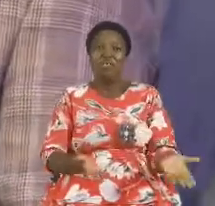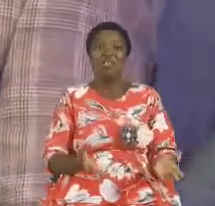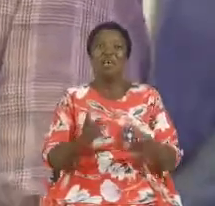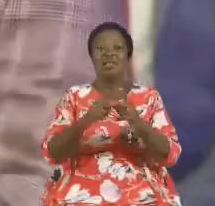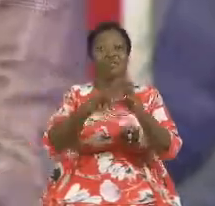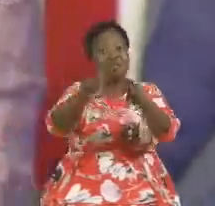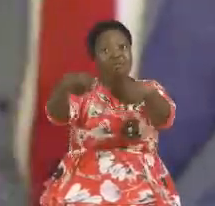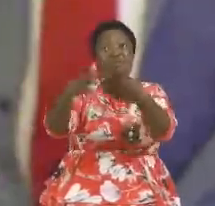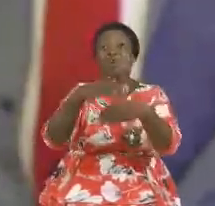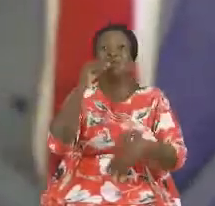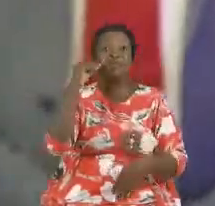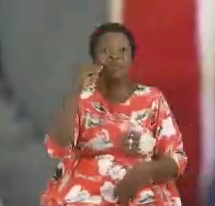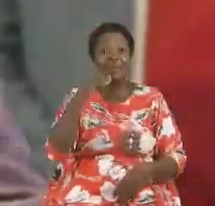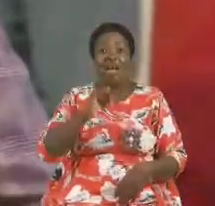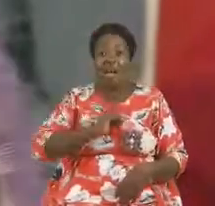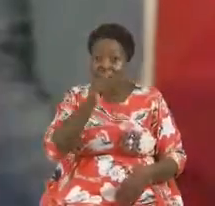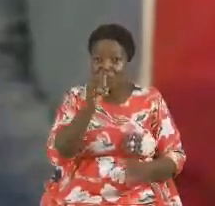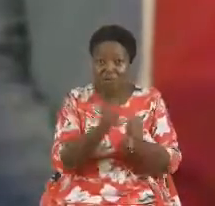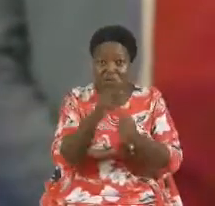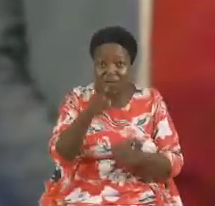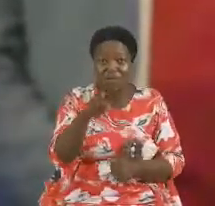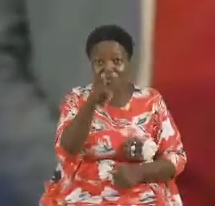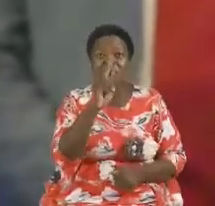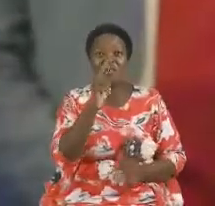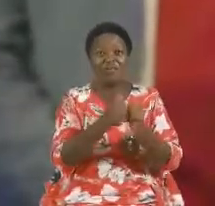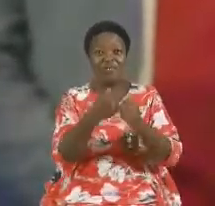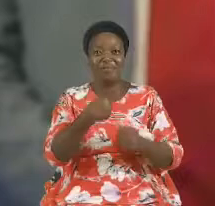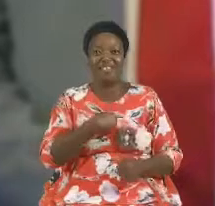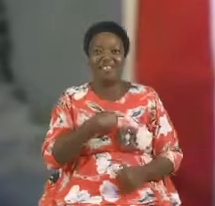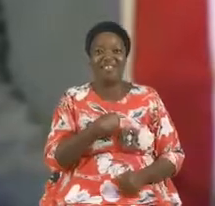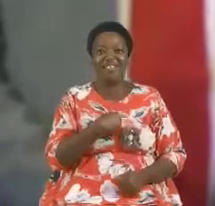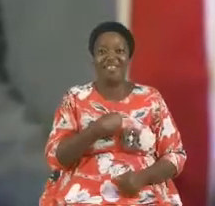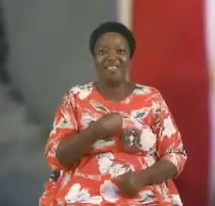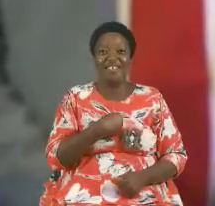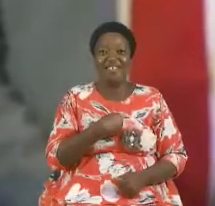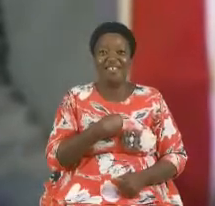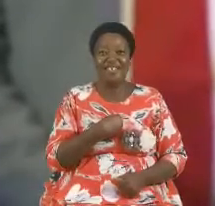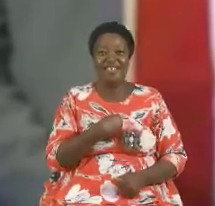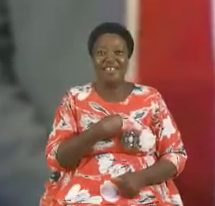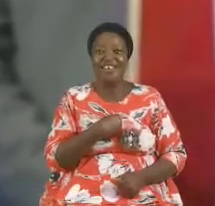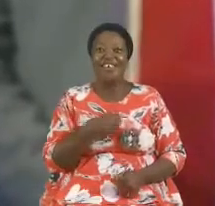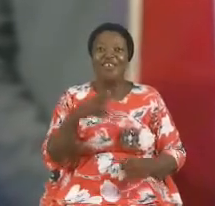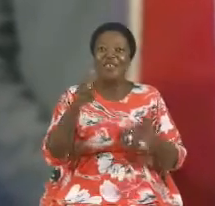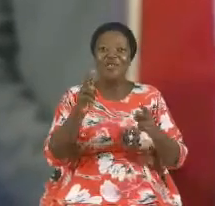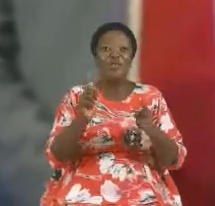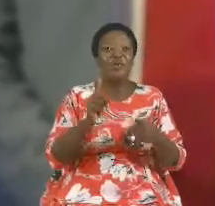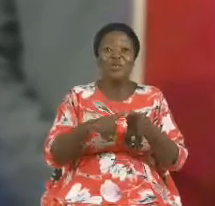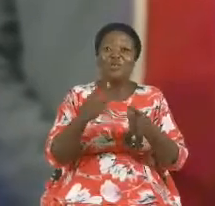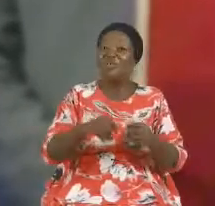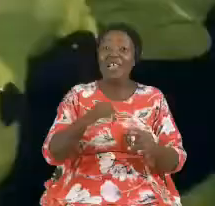waiting here and then you have gone. I'm with you, you